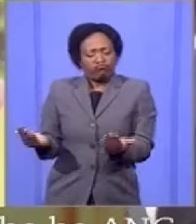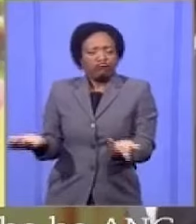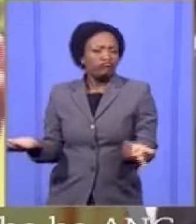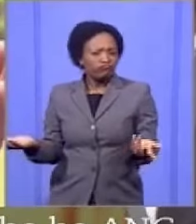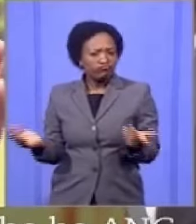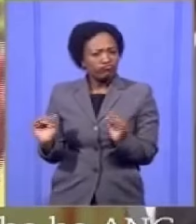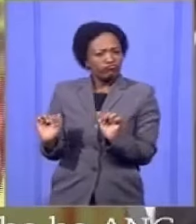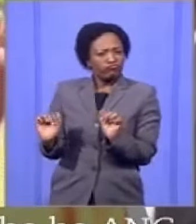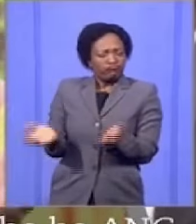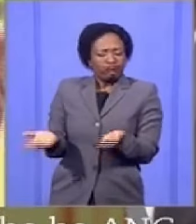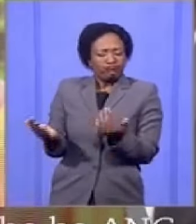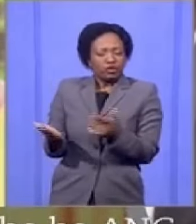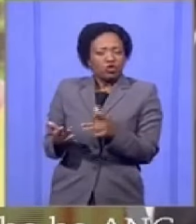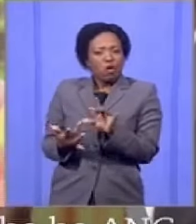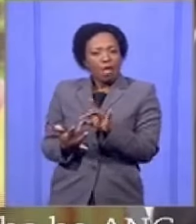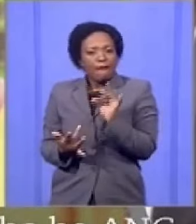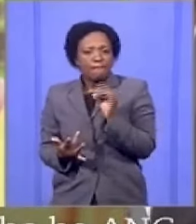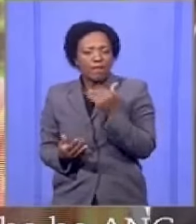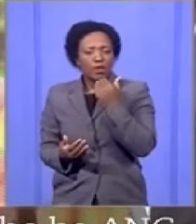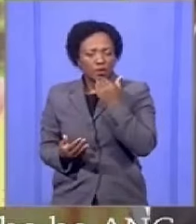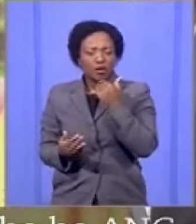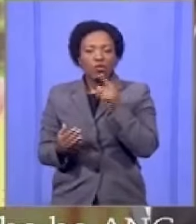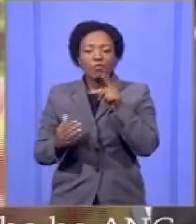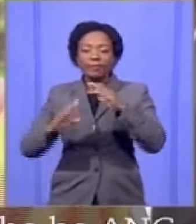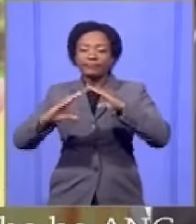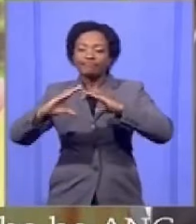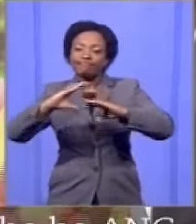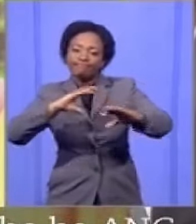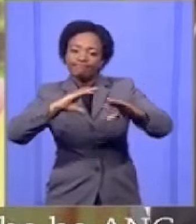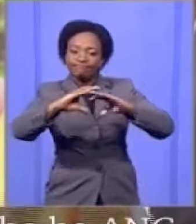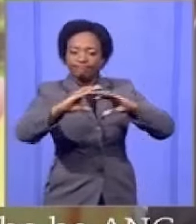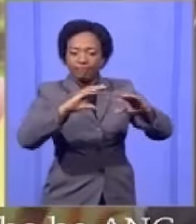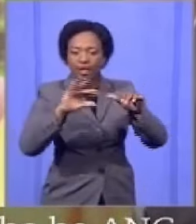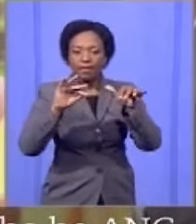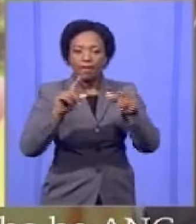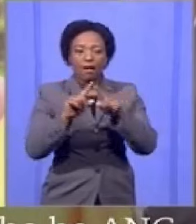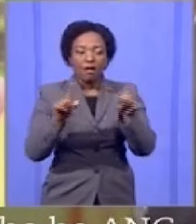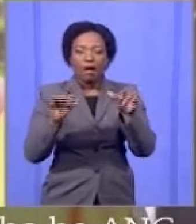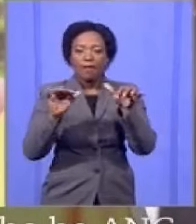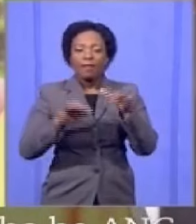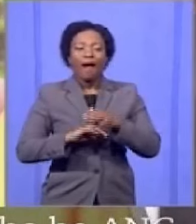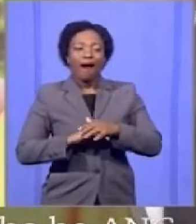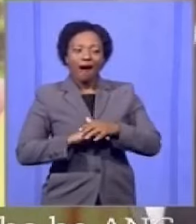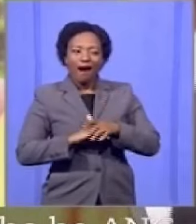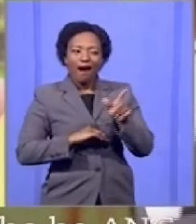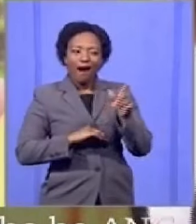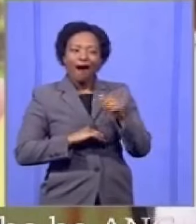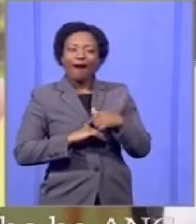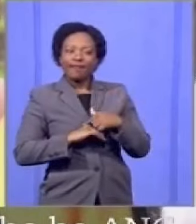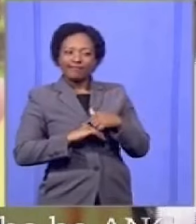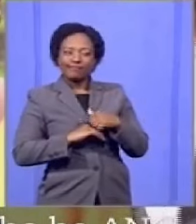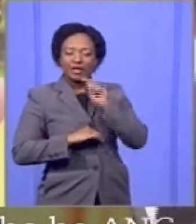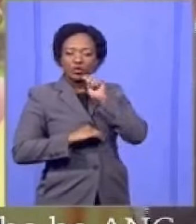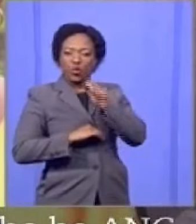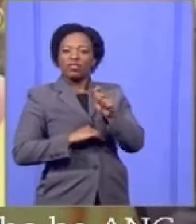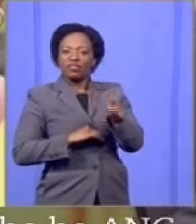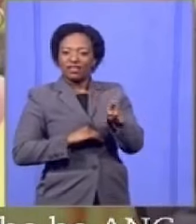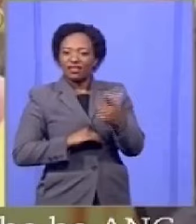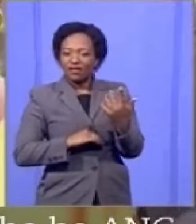we really must communicate to the people in a manner that the people are convinced that this is the truth. And